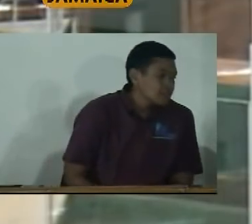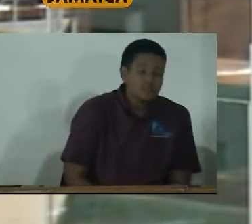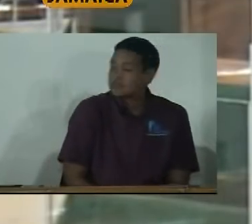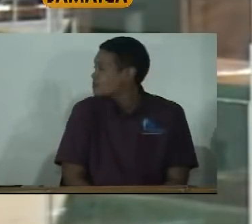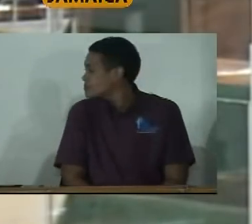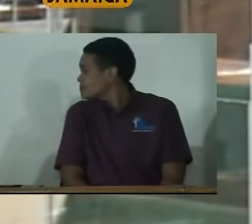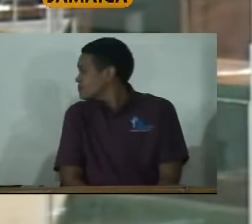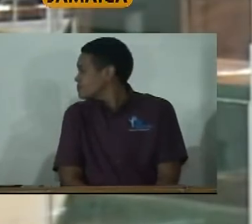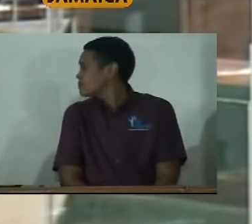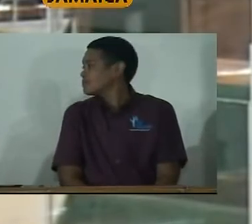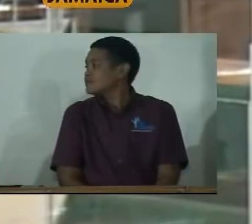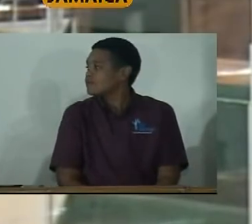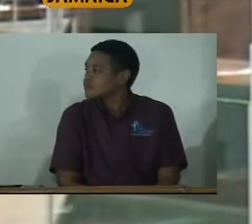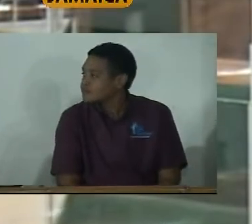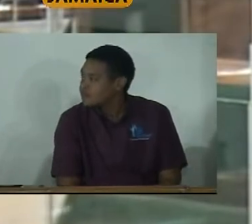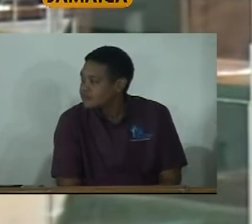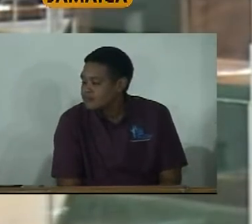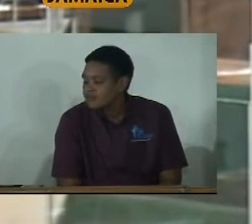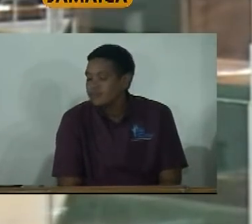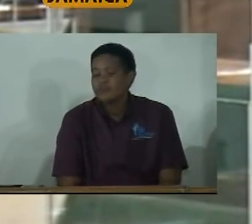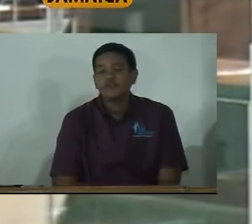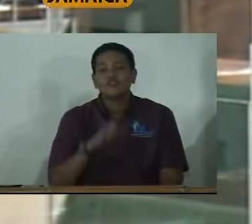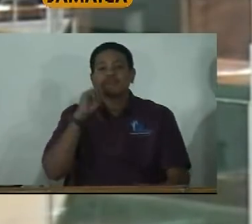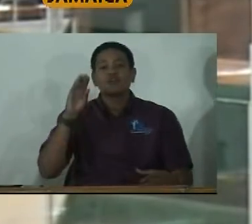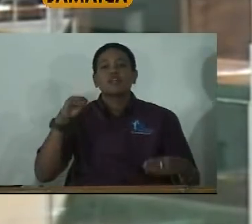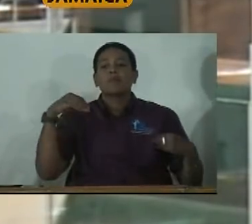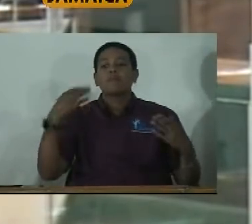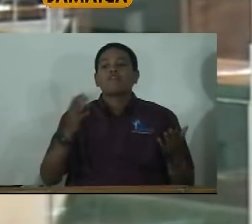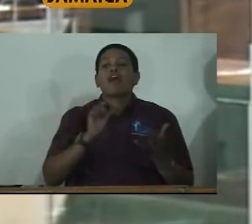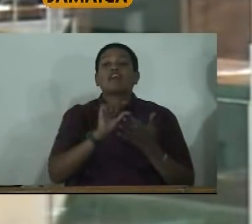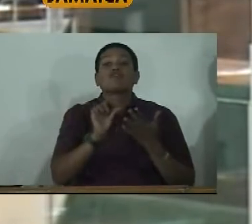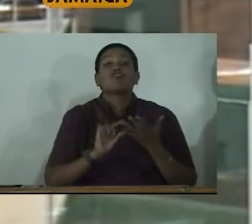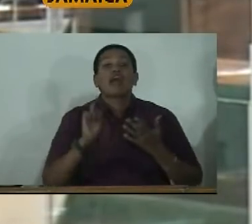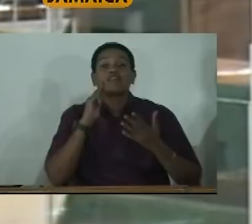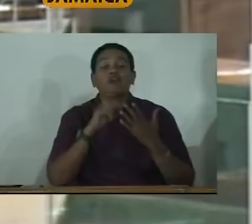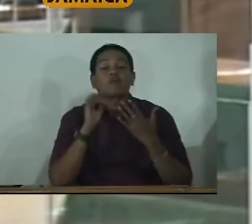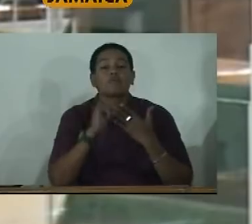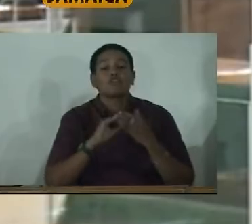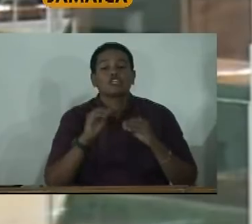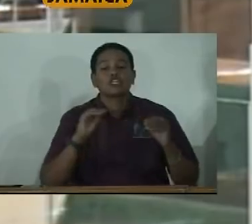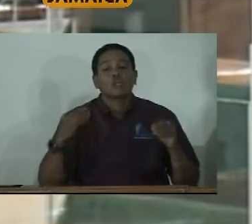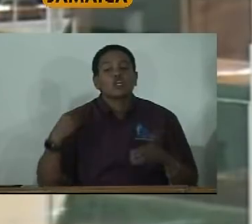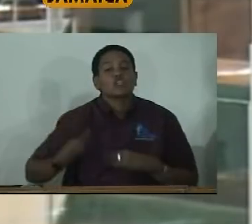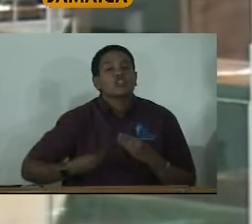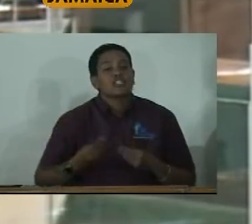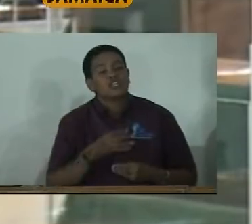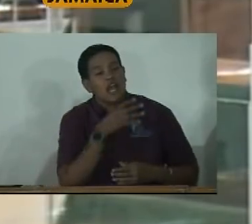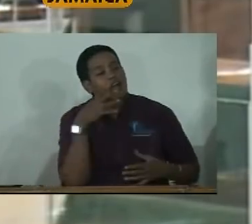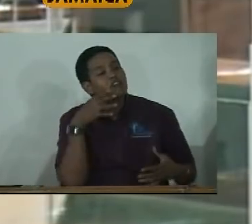to provide grants for projects in the non-traditional agricultural sector, and finally,